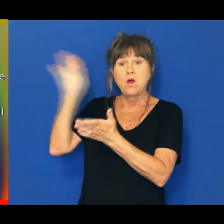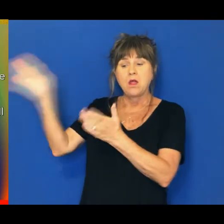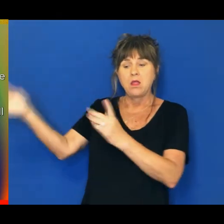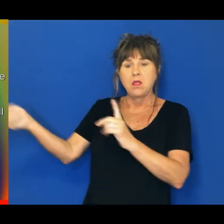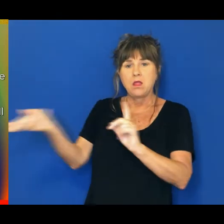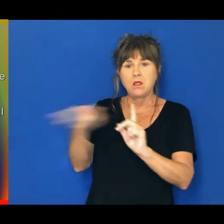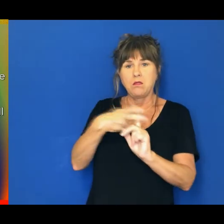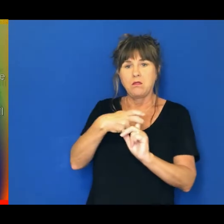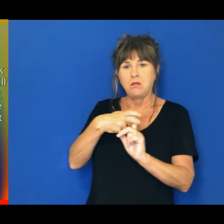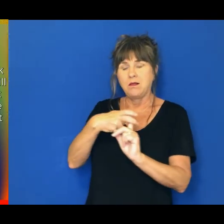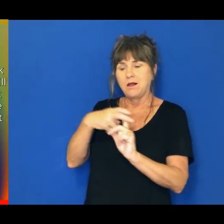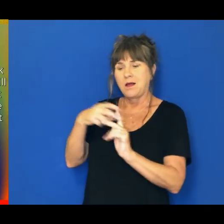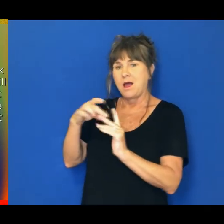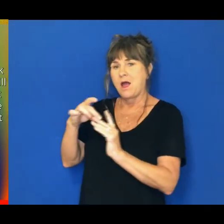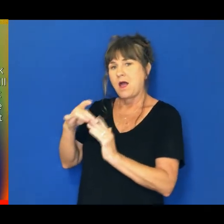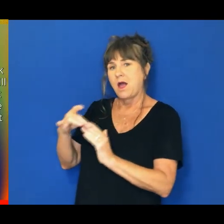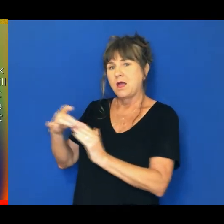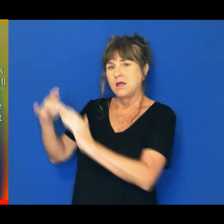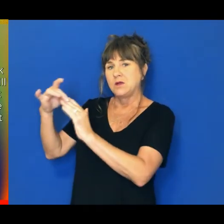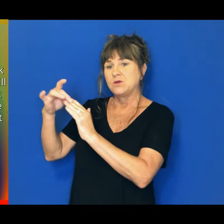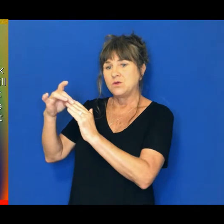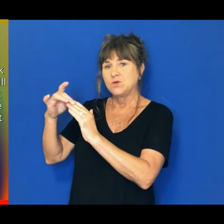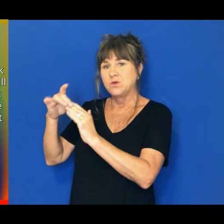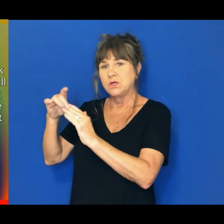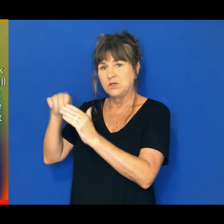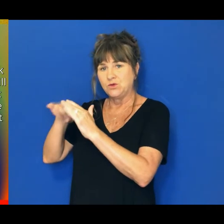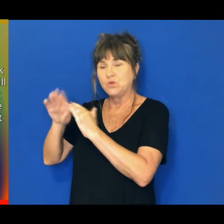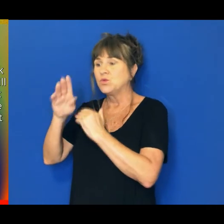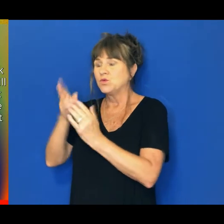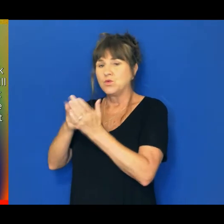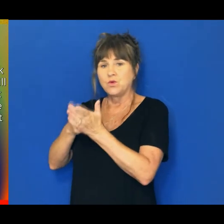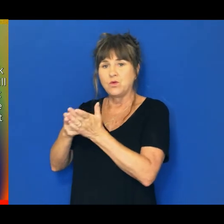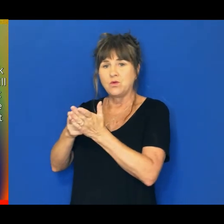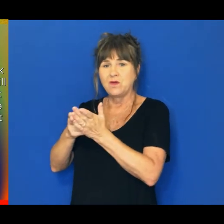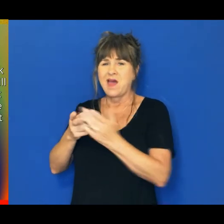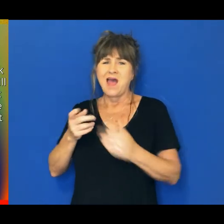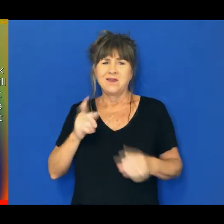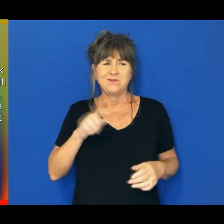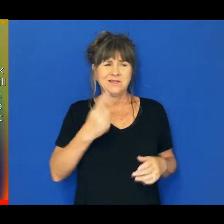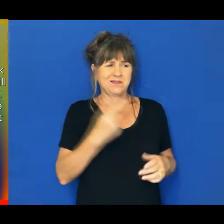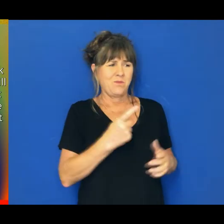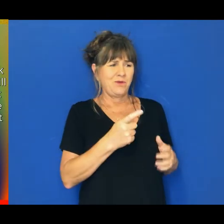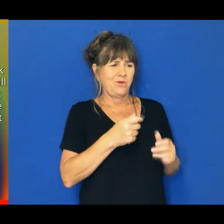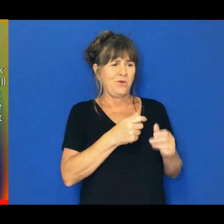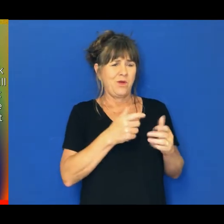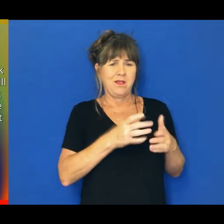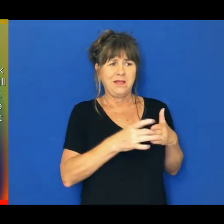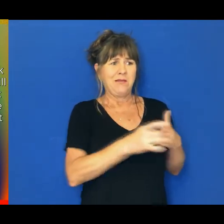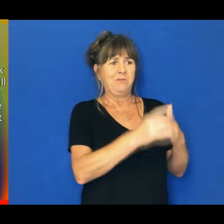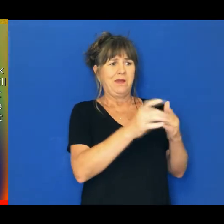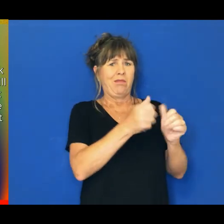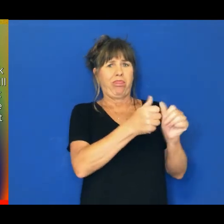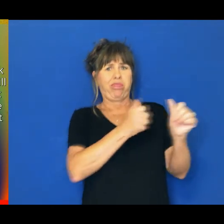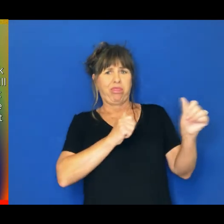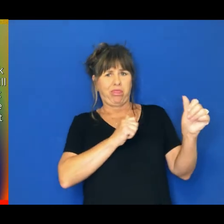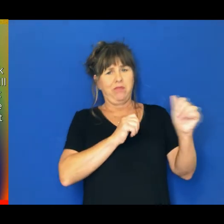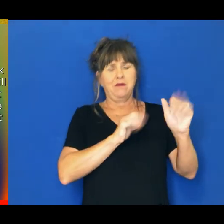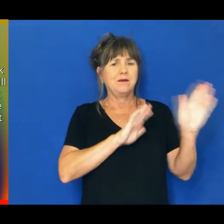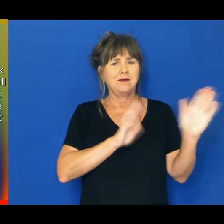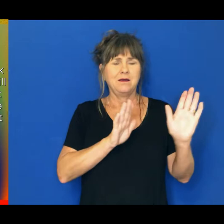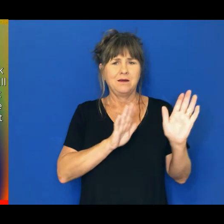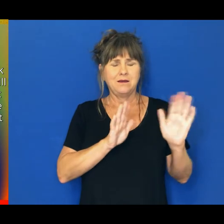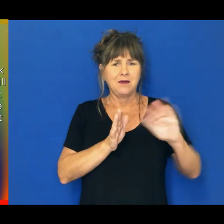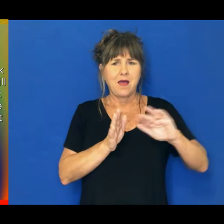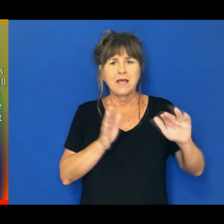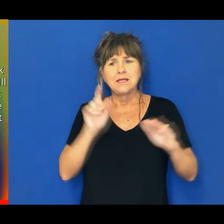all truth. I don't need a guide to lead me backwards. I need a guide to lead me into something new. And so the scriptures